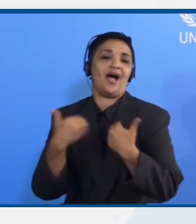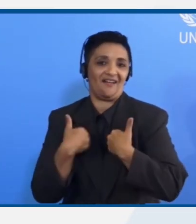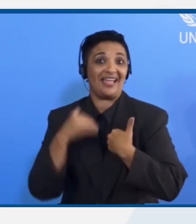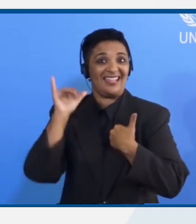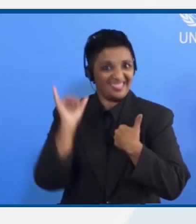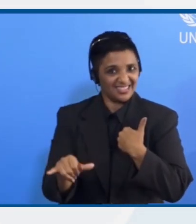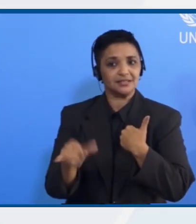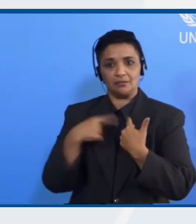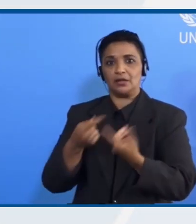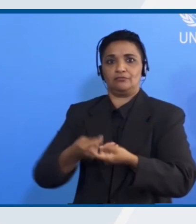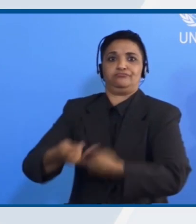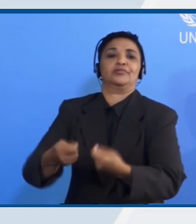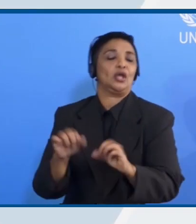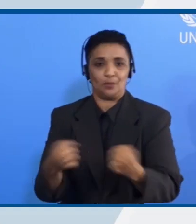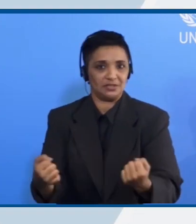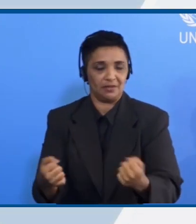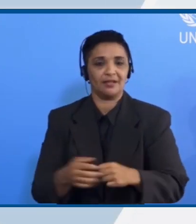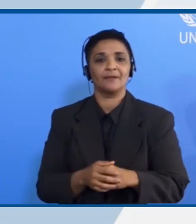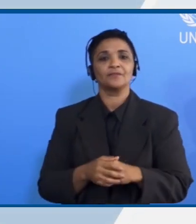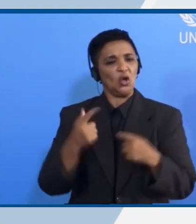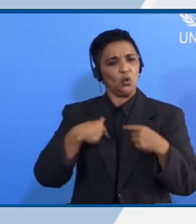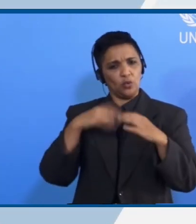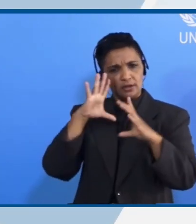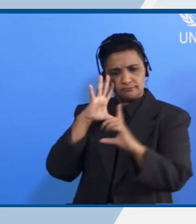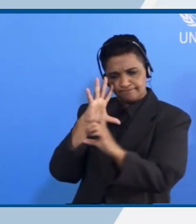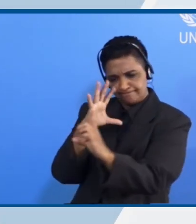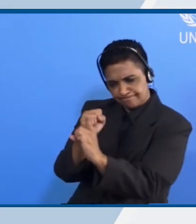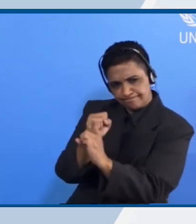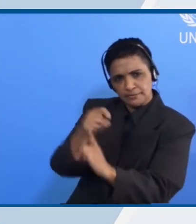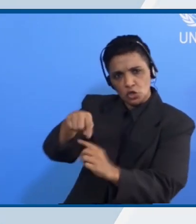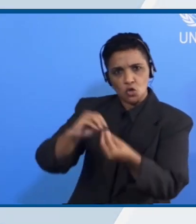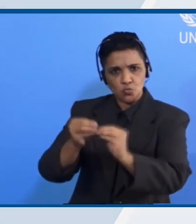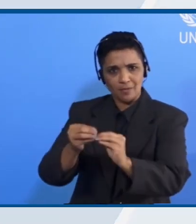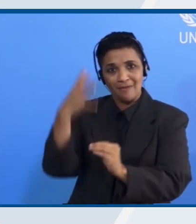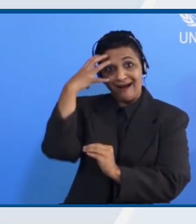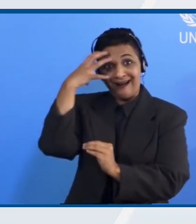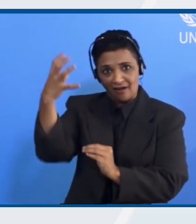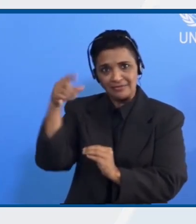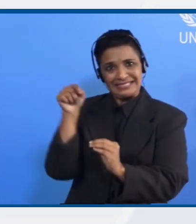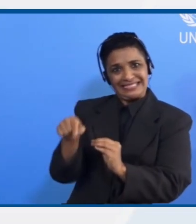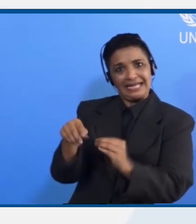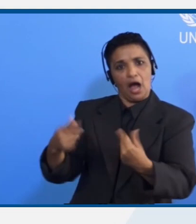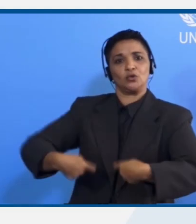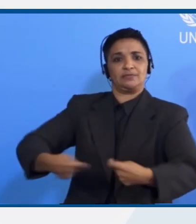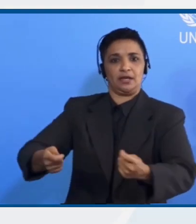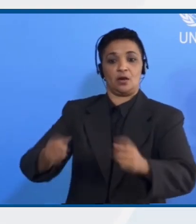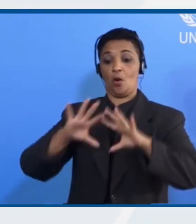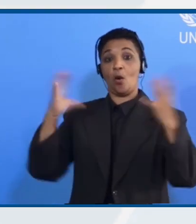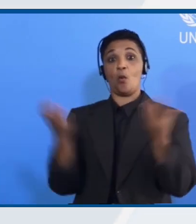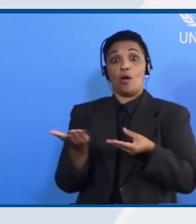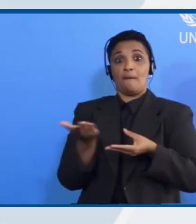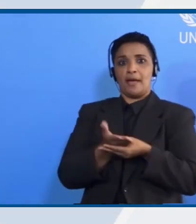preparation bottleneck. And this is something that we're really focused on at the World Bank, because we feel that is the